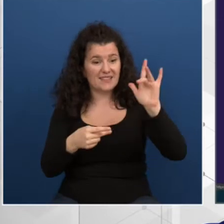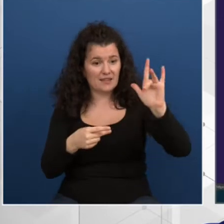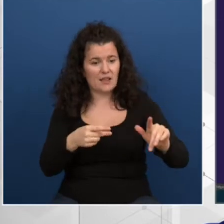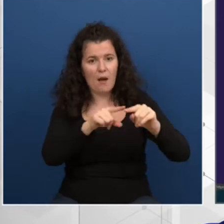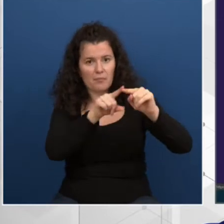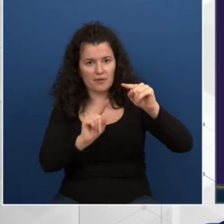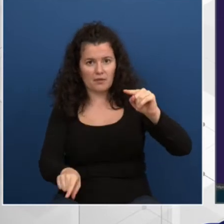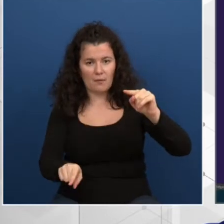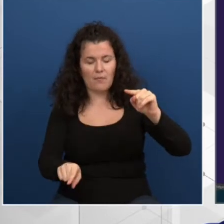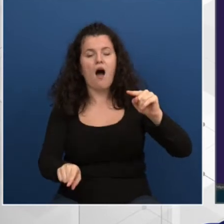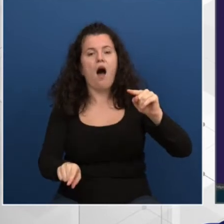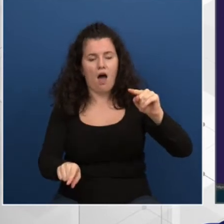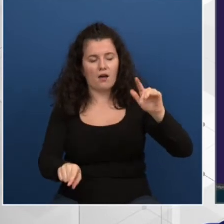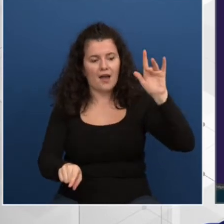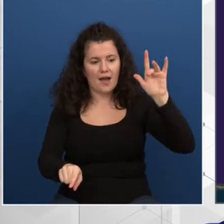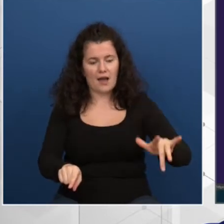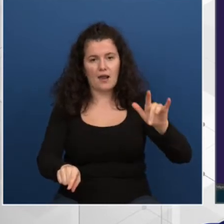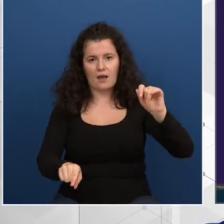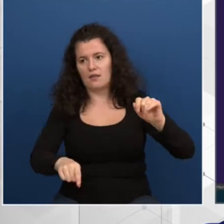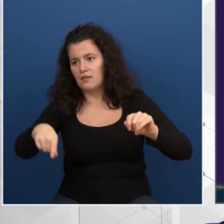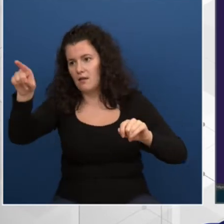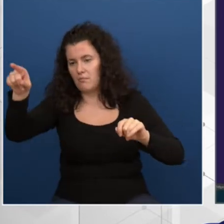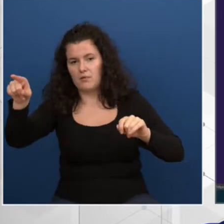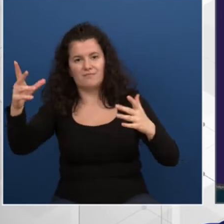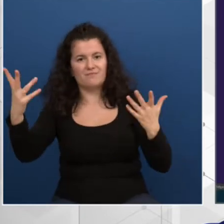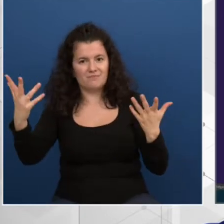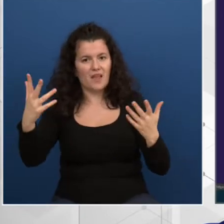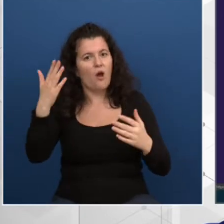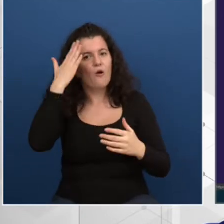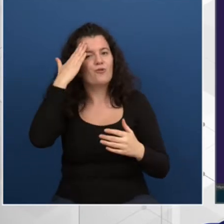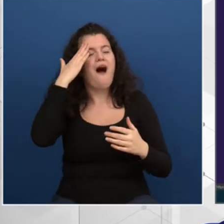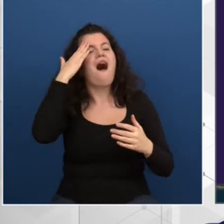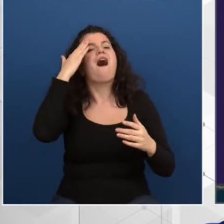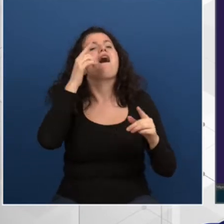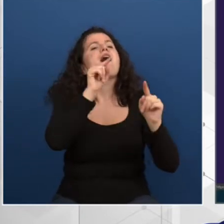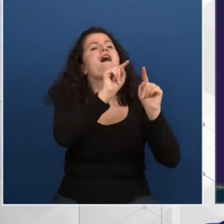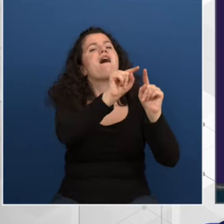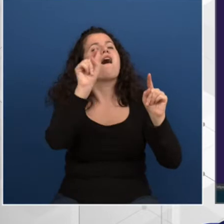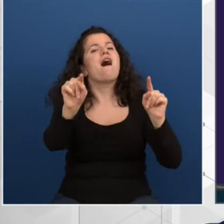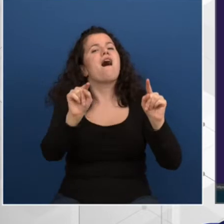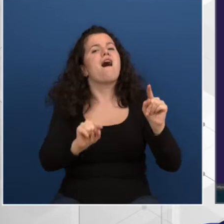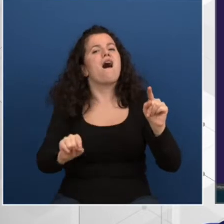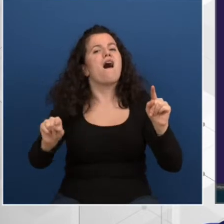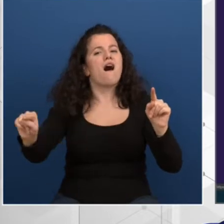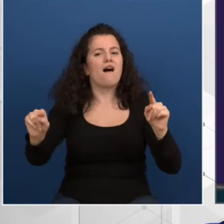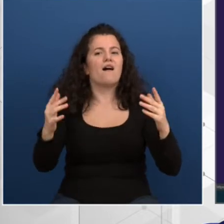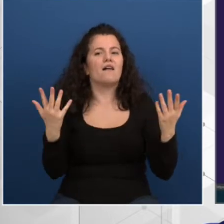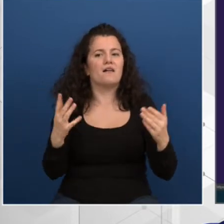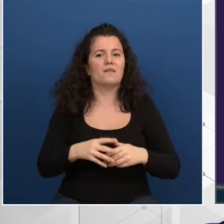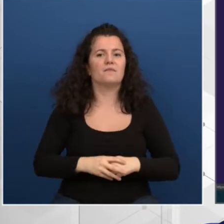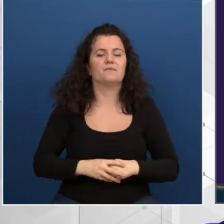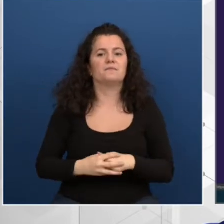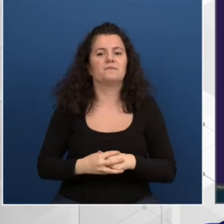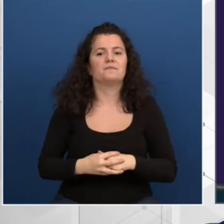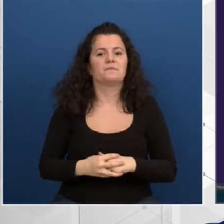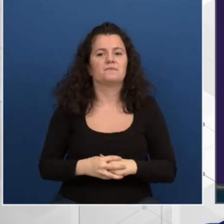tester understand the order that the keyboard user will encounter elements on the page. And it also shows the overall flow of the website for those who are